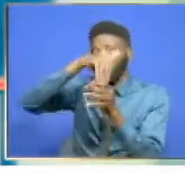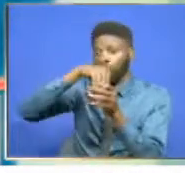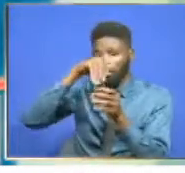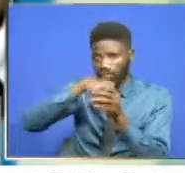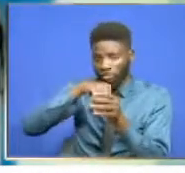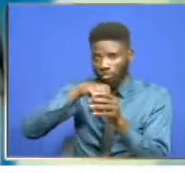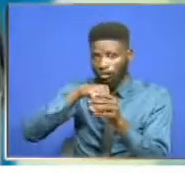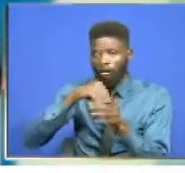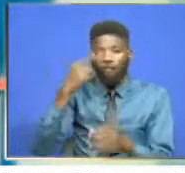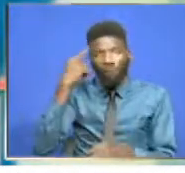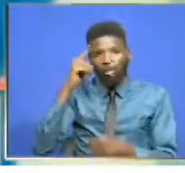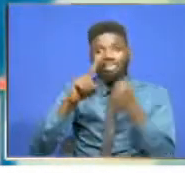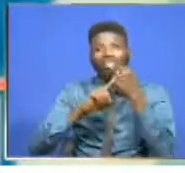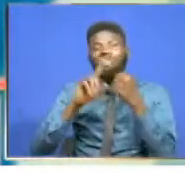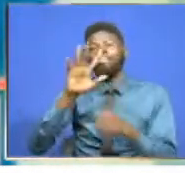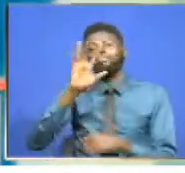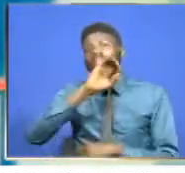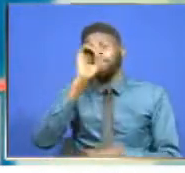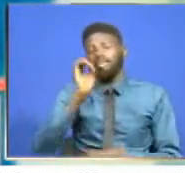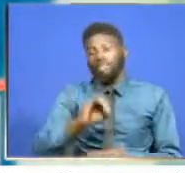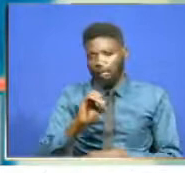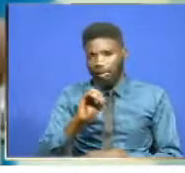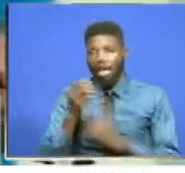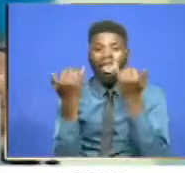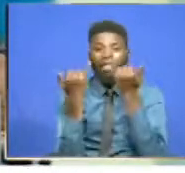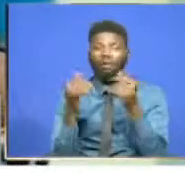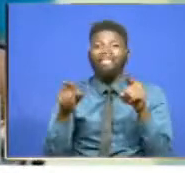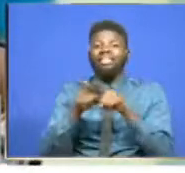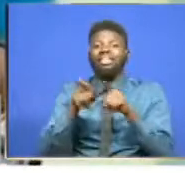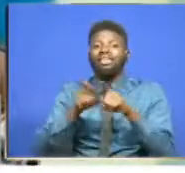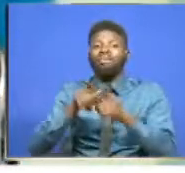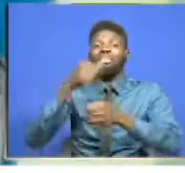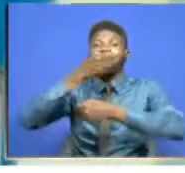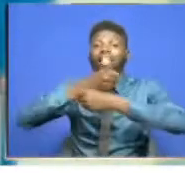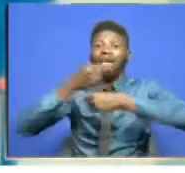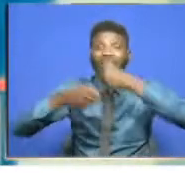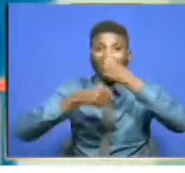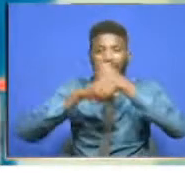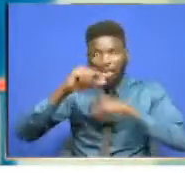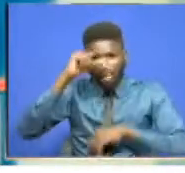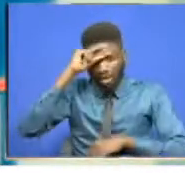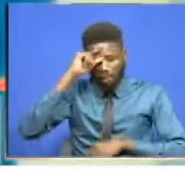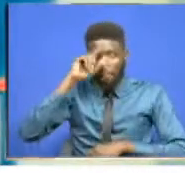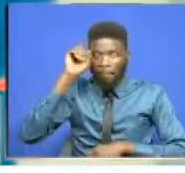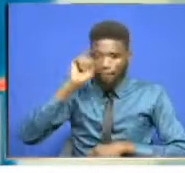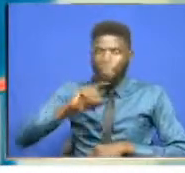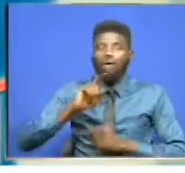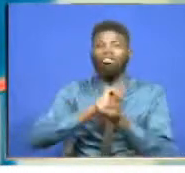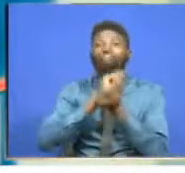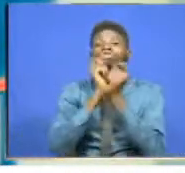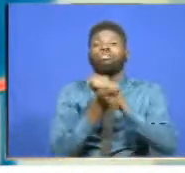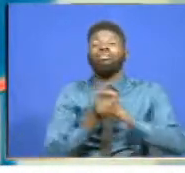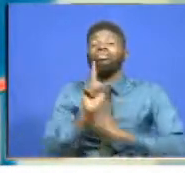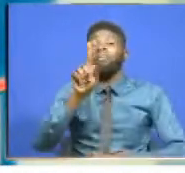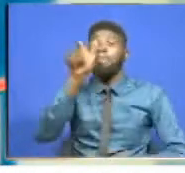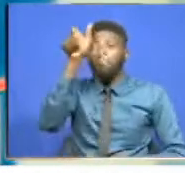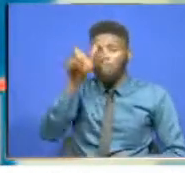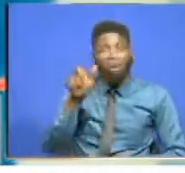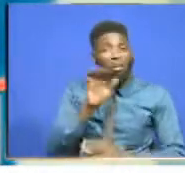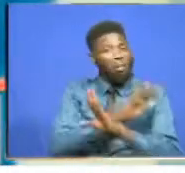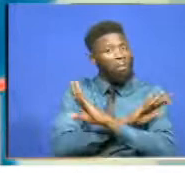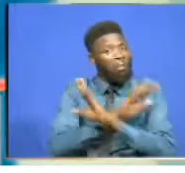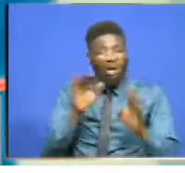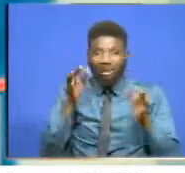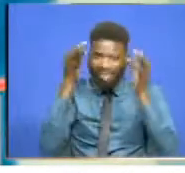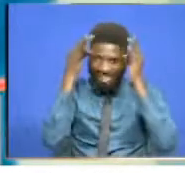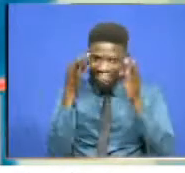65%, those organs of governance need to be flattened so that instead of having one man making